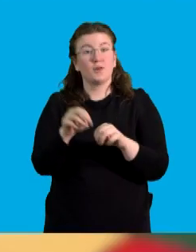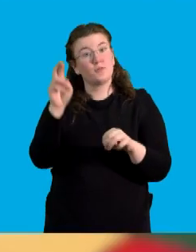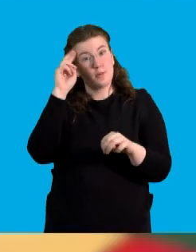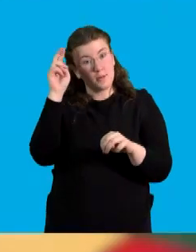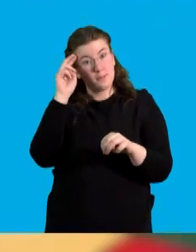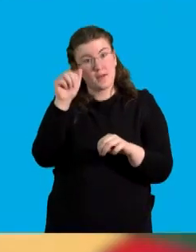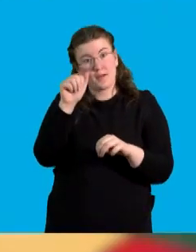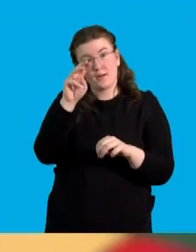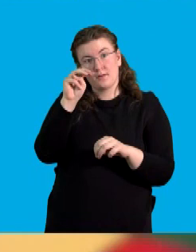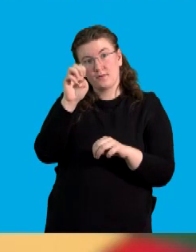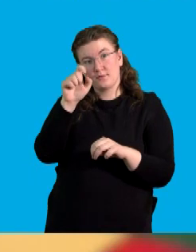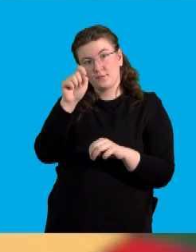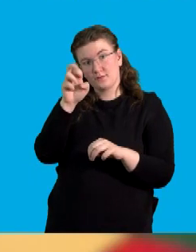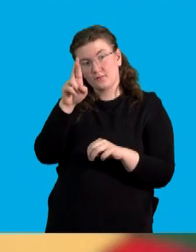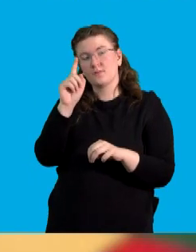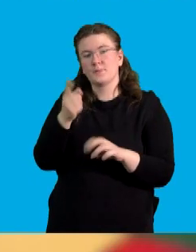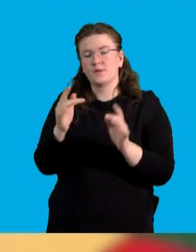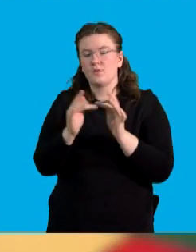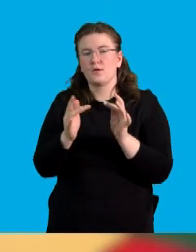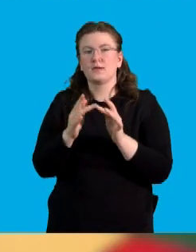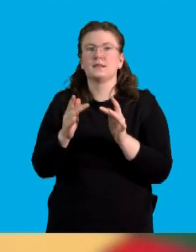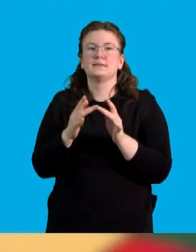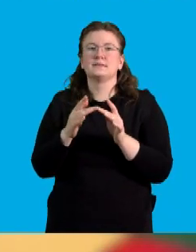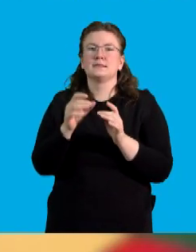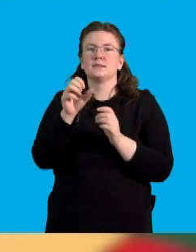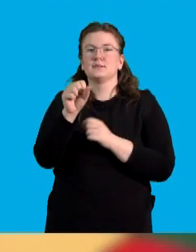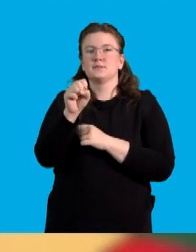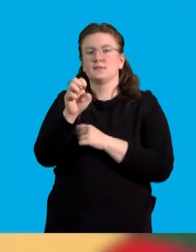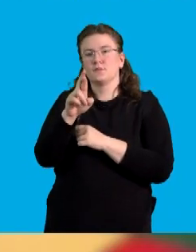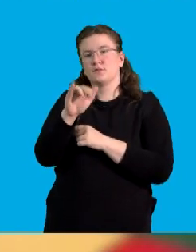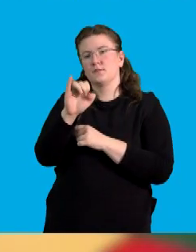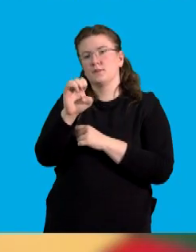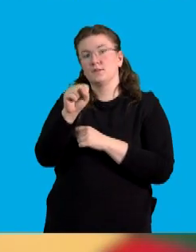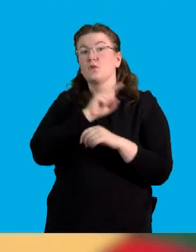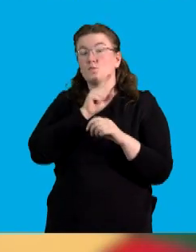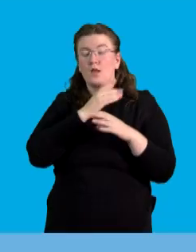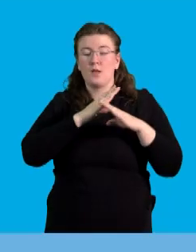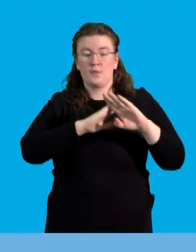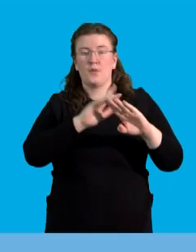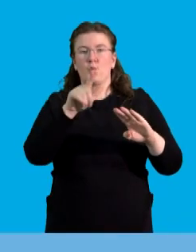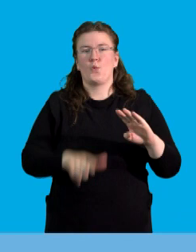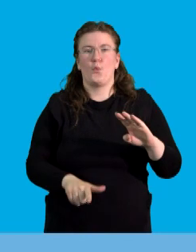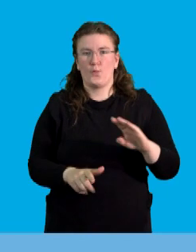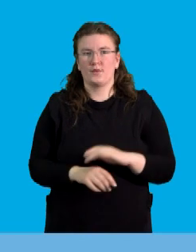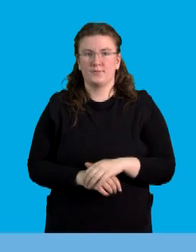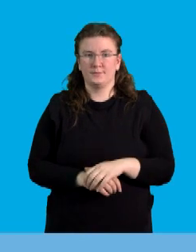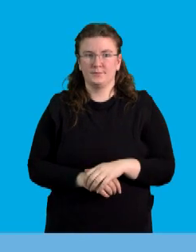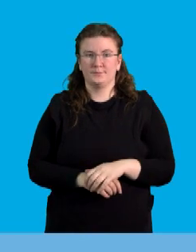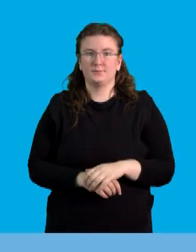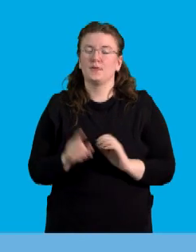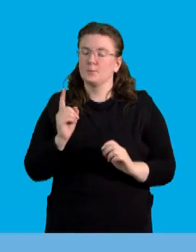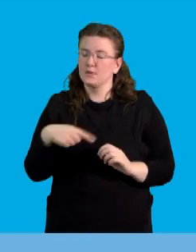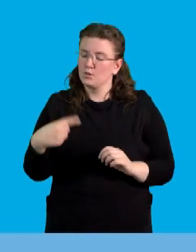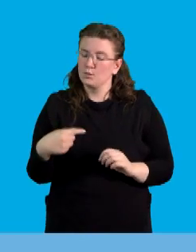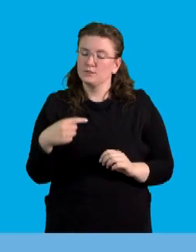be connected in series in any circuit diagram because of its low resistance. So it has a low resistance, so therefore